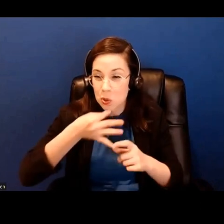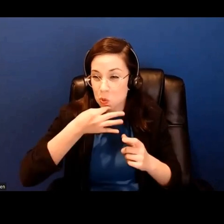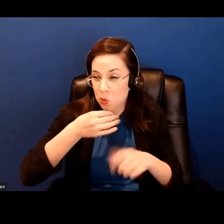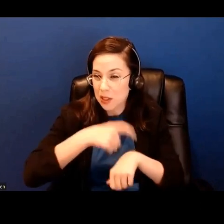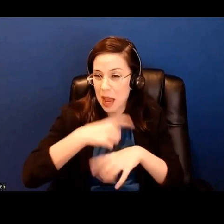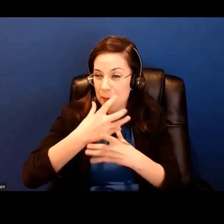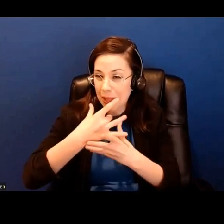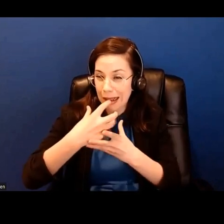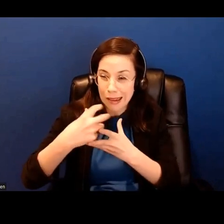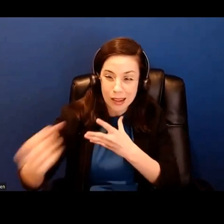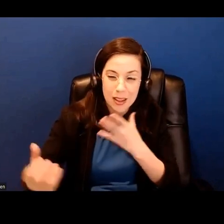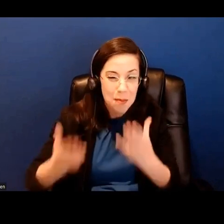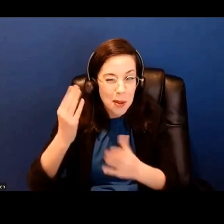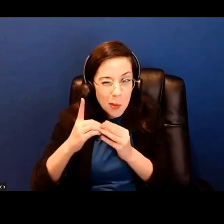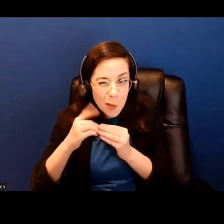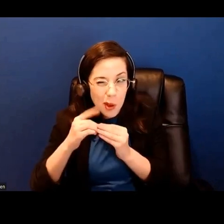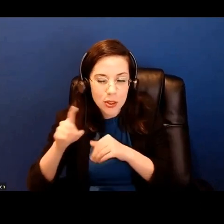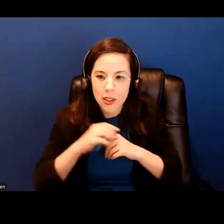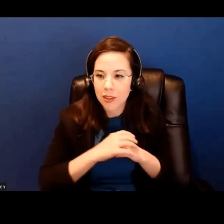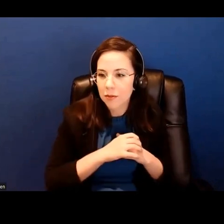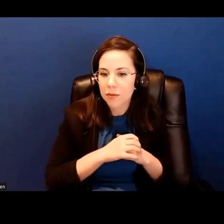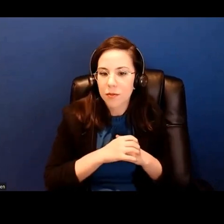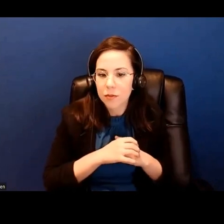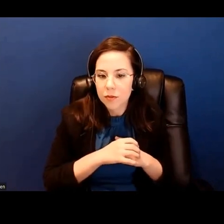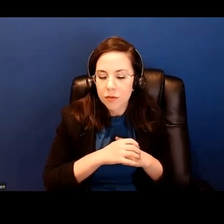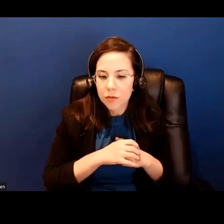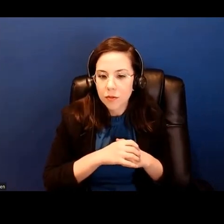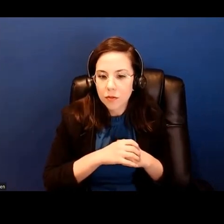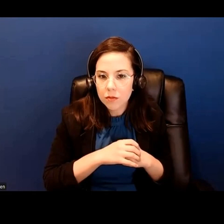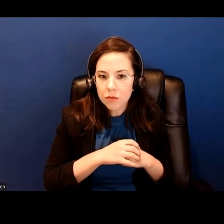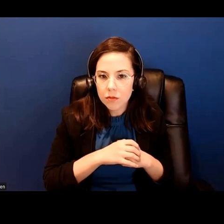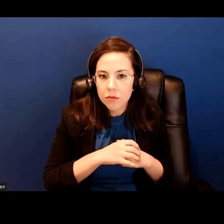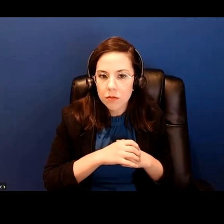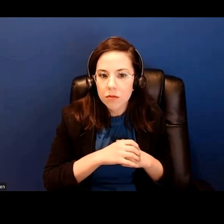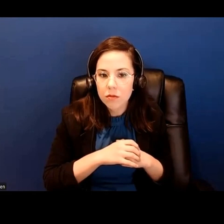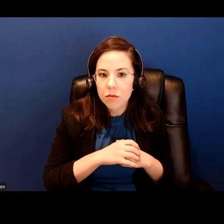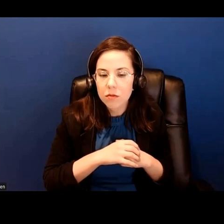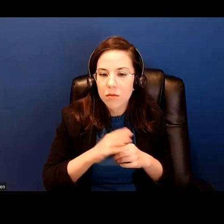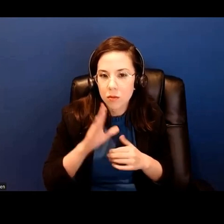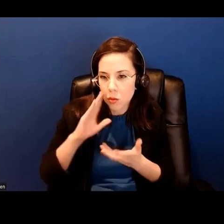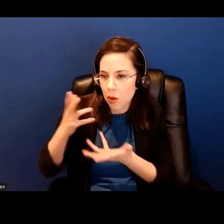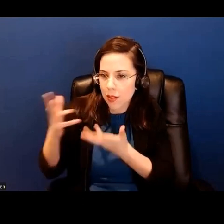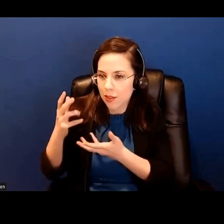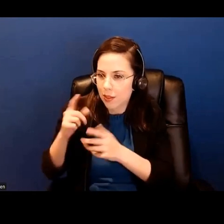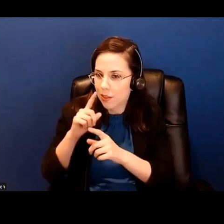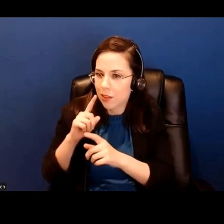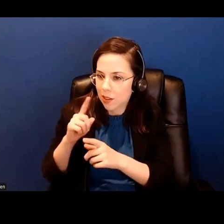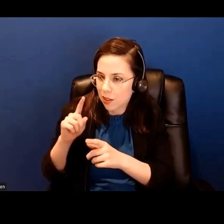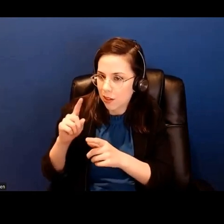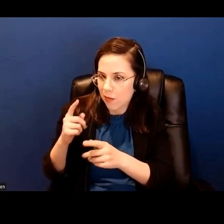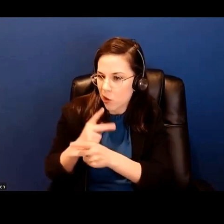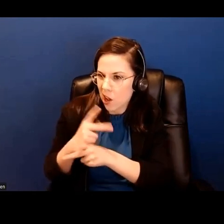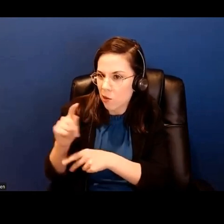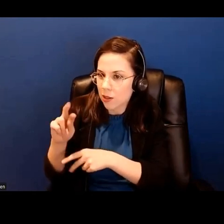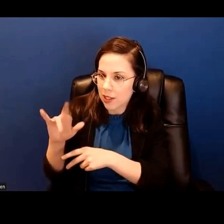time, I think we'll maybe have time for one more question, but we will also just communicate with Terri on the back end and see if there's a way to get some answers to some of